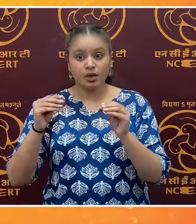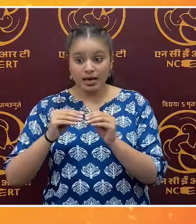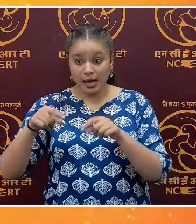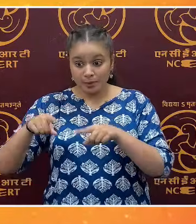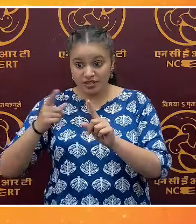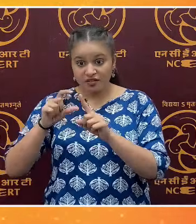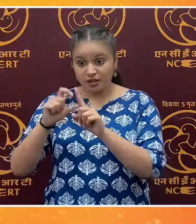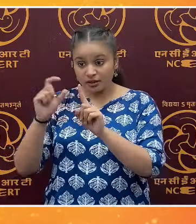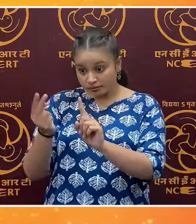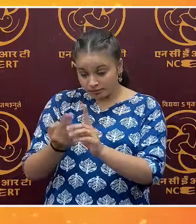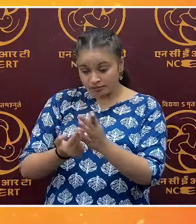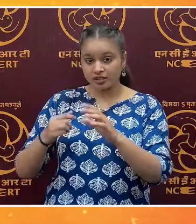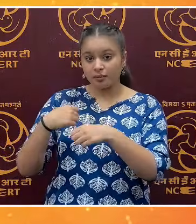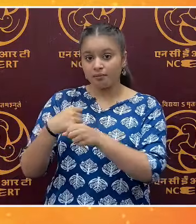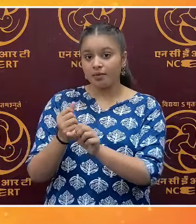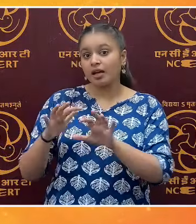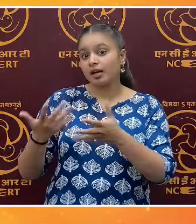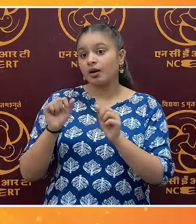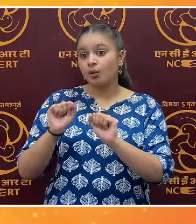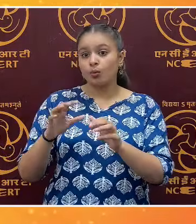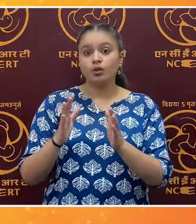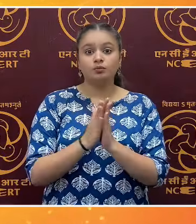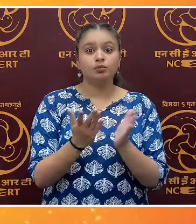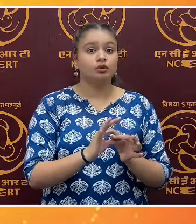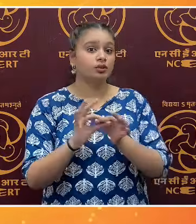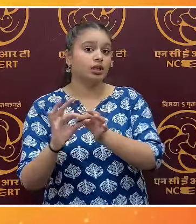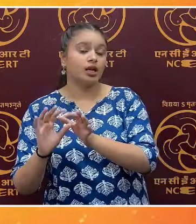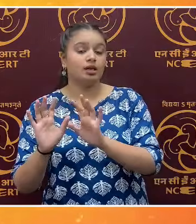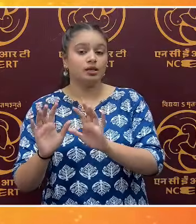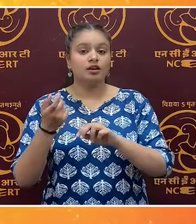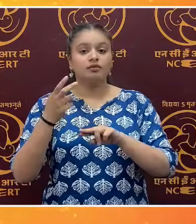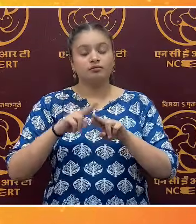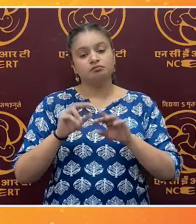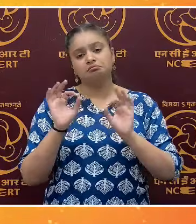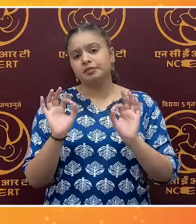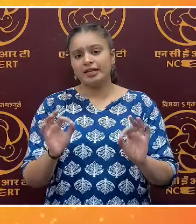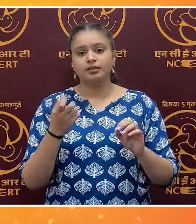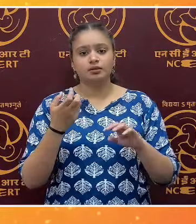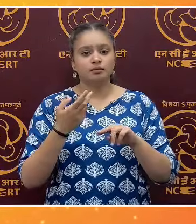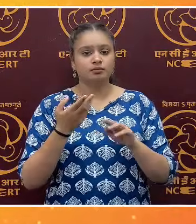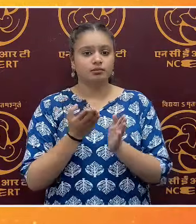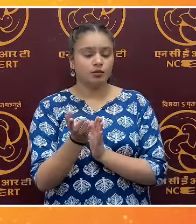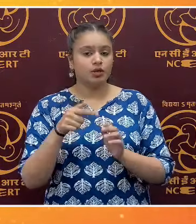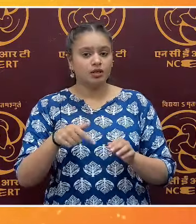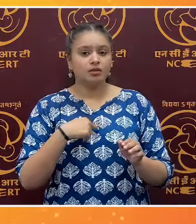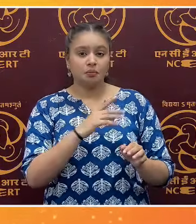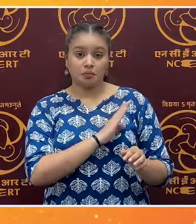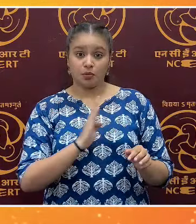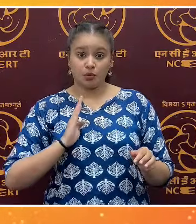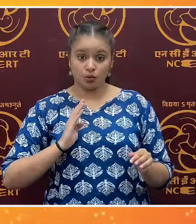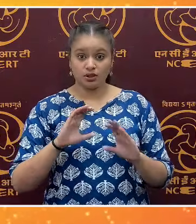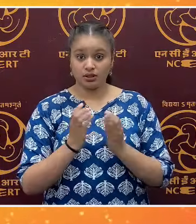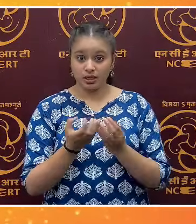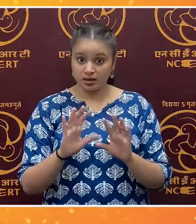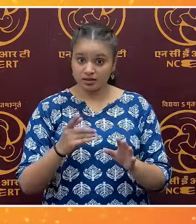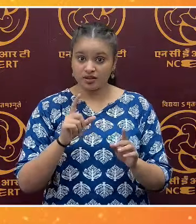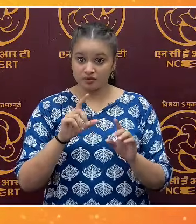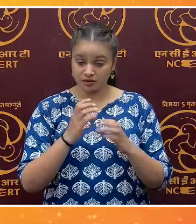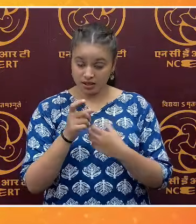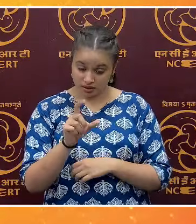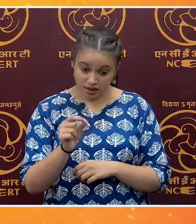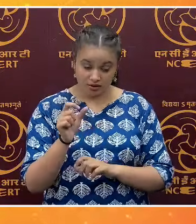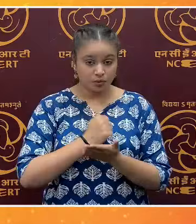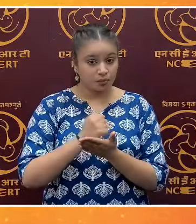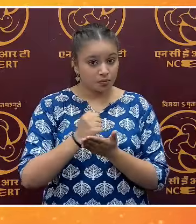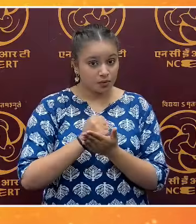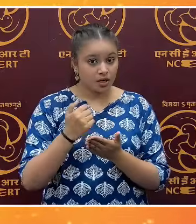in alignment with your NCERT textbook. So that's the best reference material. Since it's a board class, you are in grade 10, you need to practice